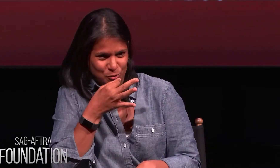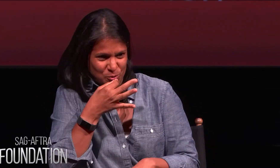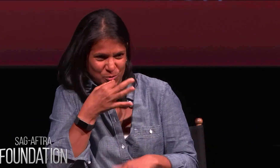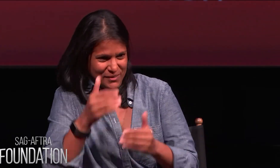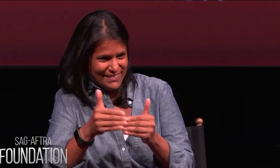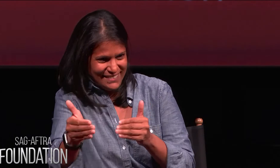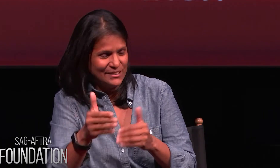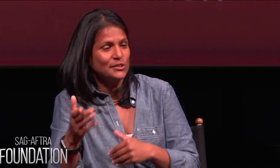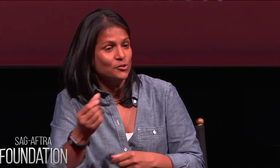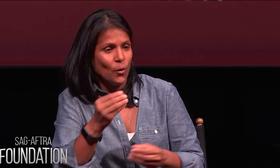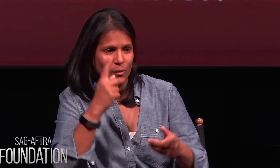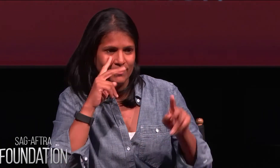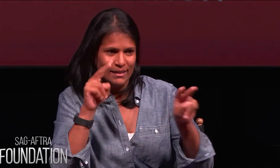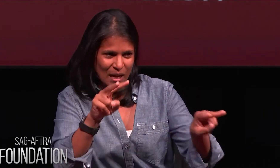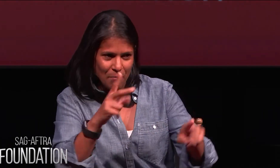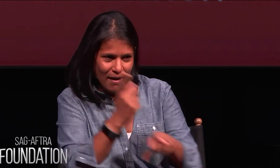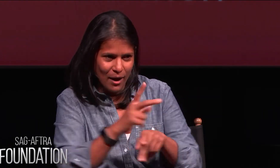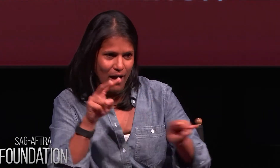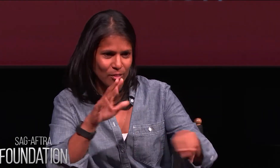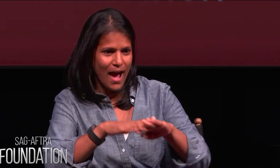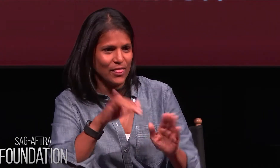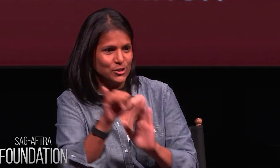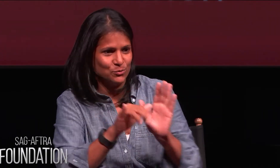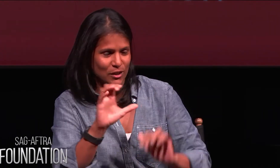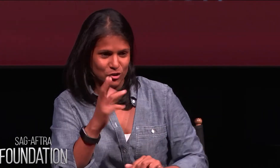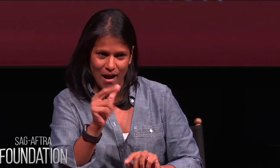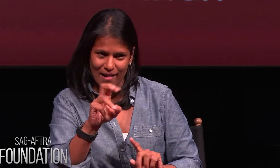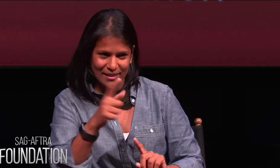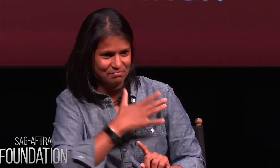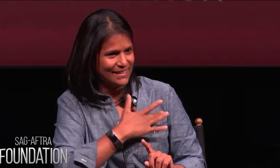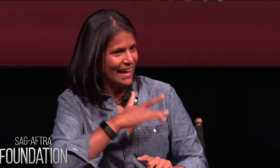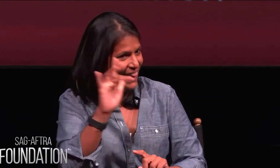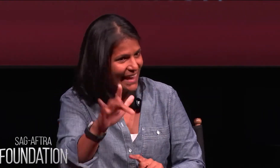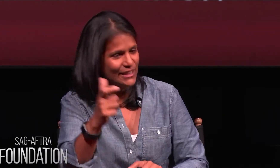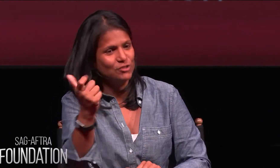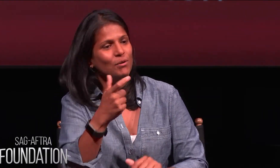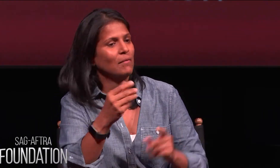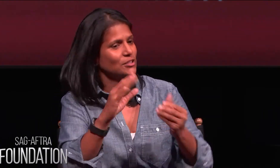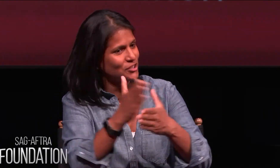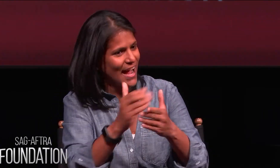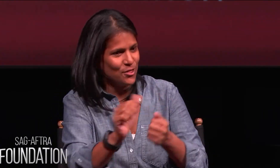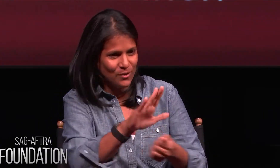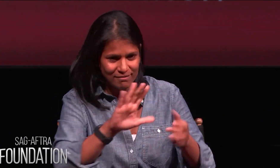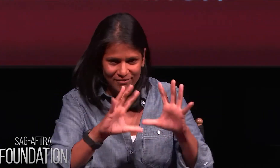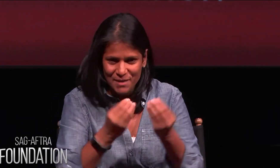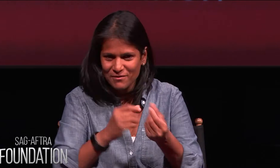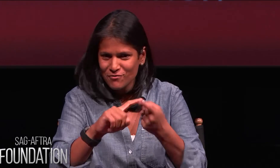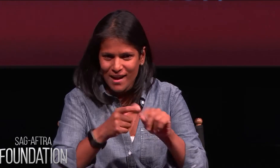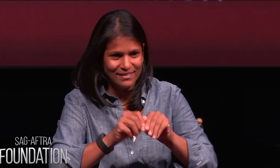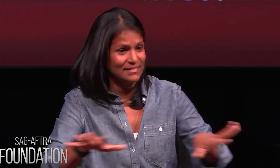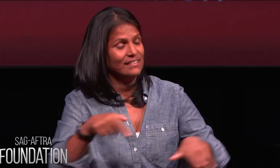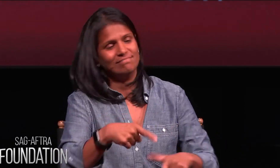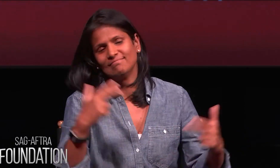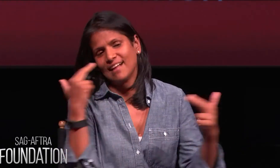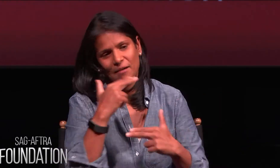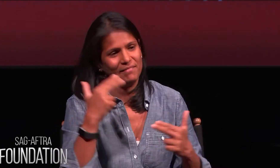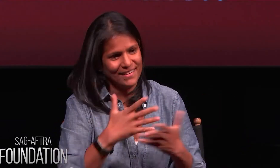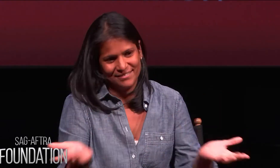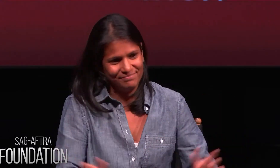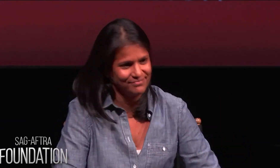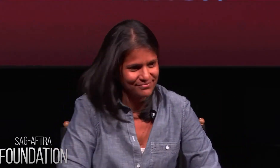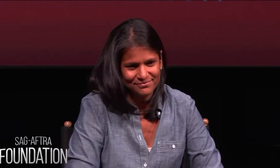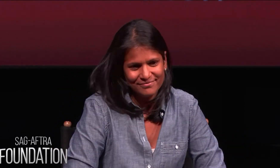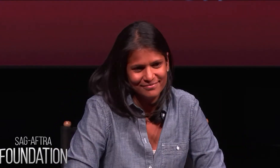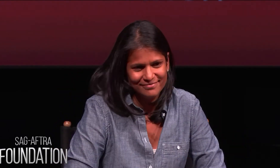filmed episodes 5, 6, and 7, and we're hopeful that they will be out soon. So please keep your eye on our channel and tell your family